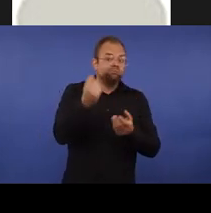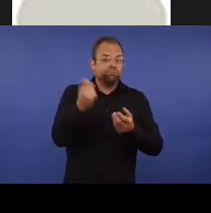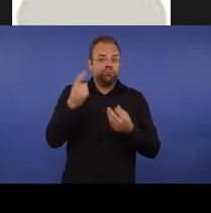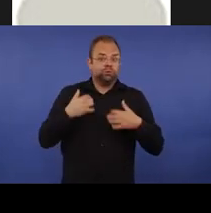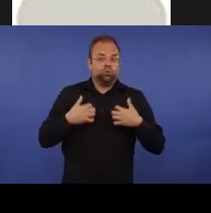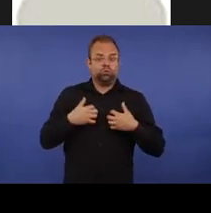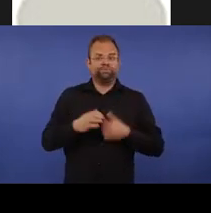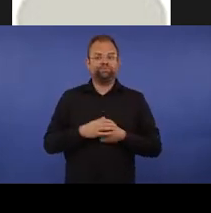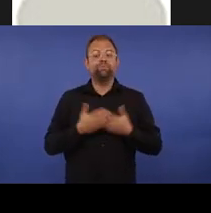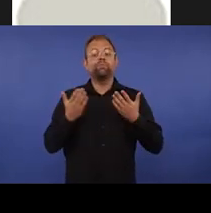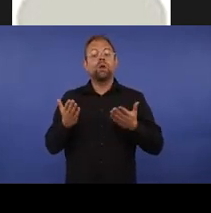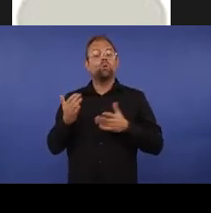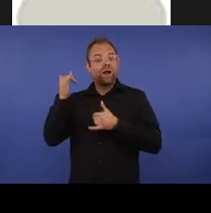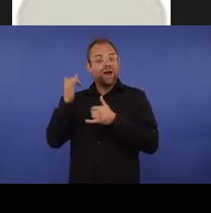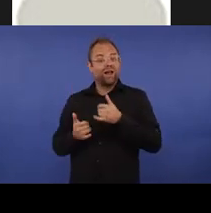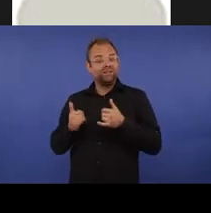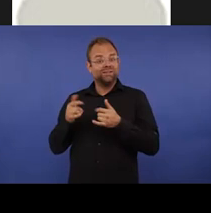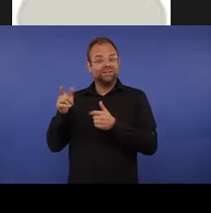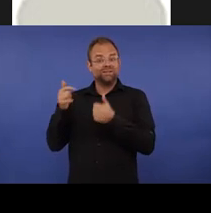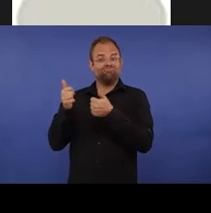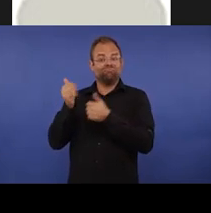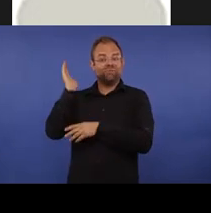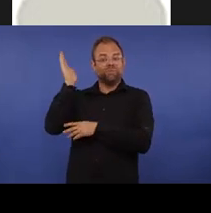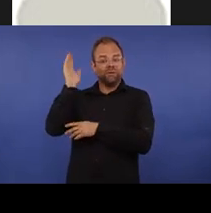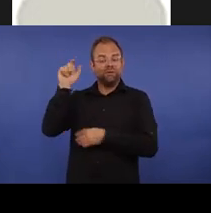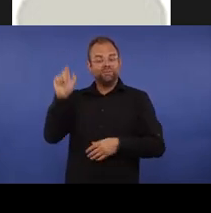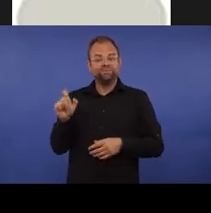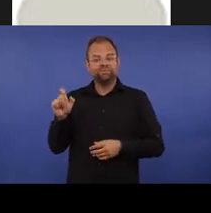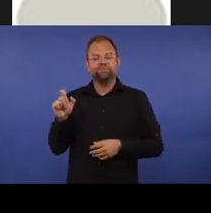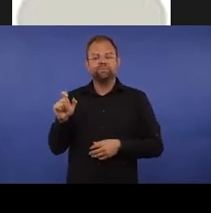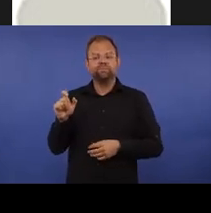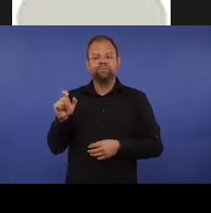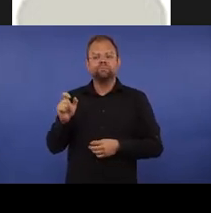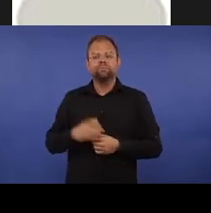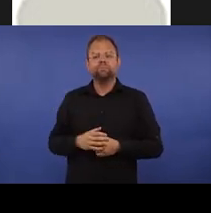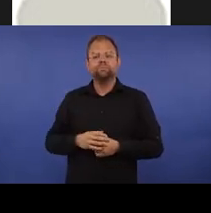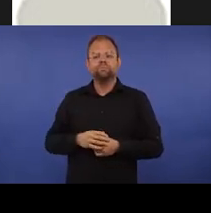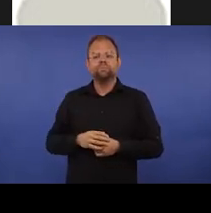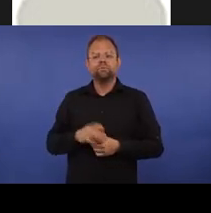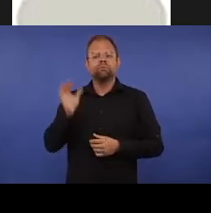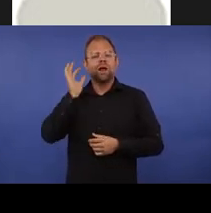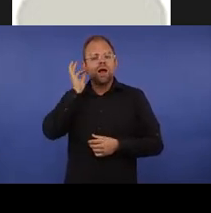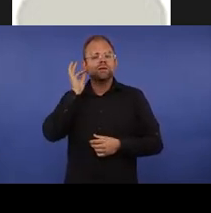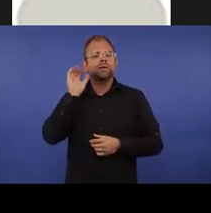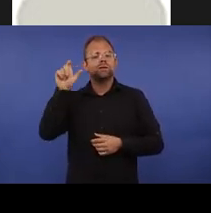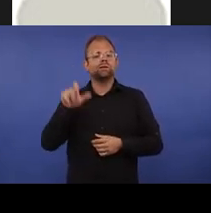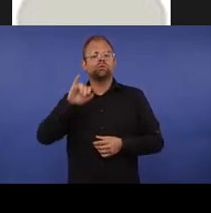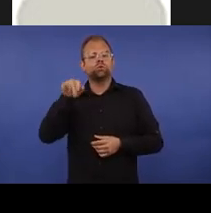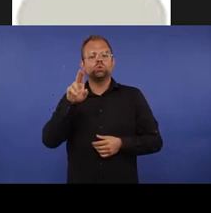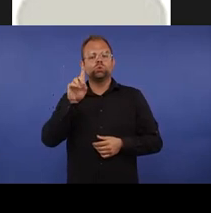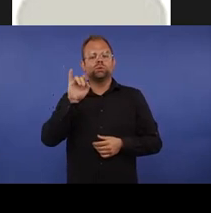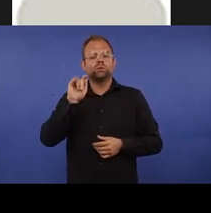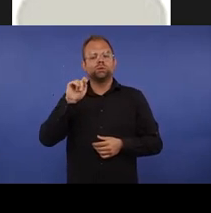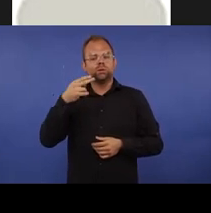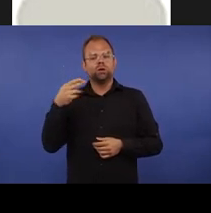inspiring women in the independent living movement. And we are honored to have her with us today. She will give a global perspective on